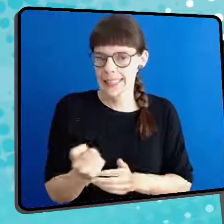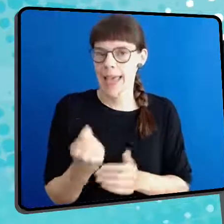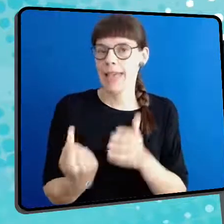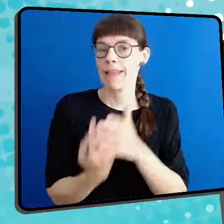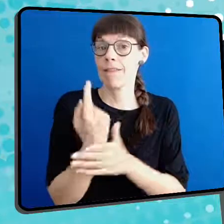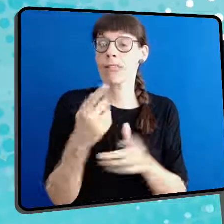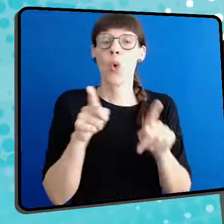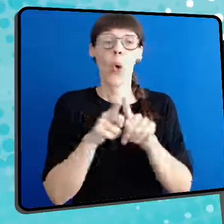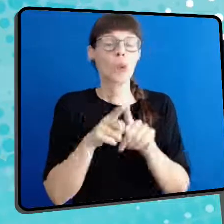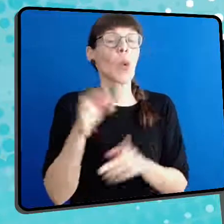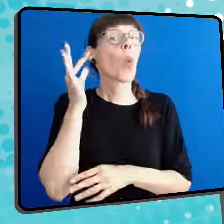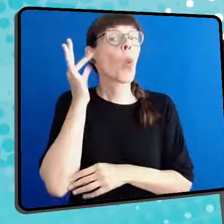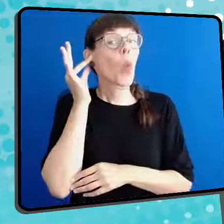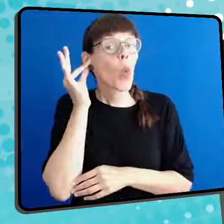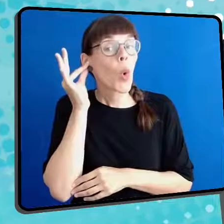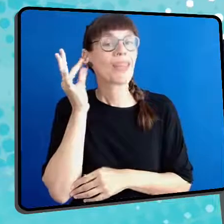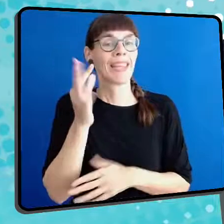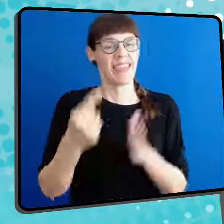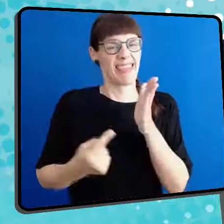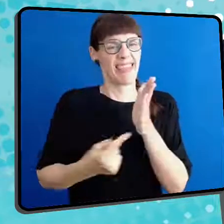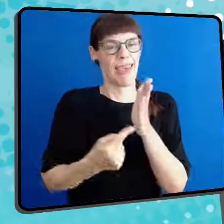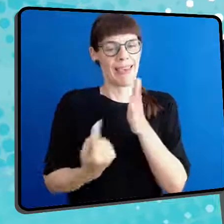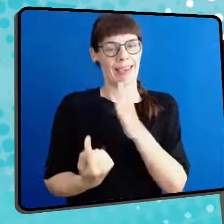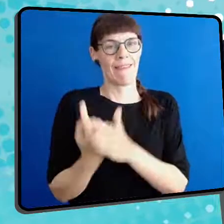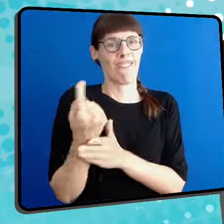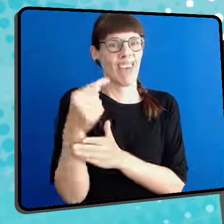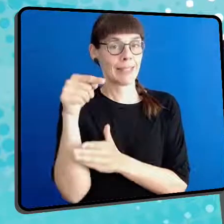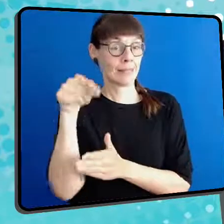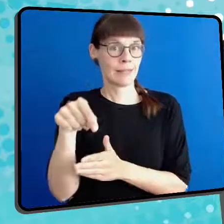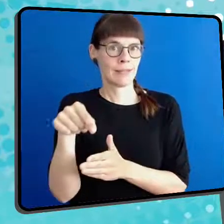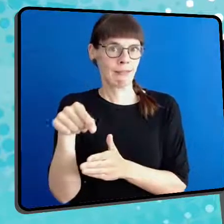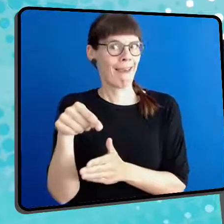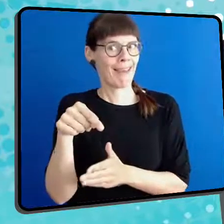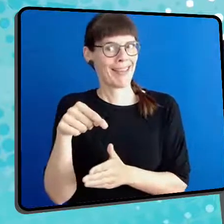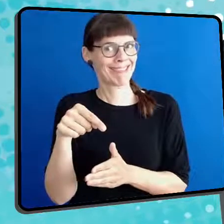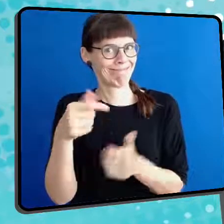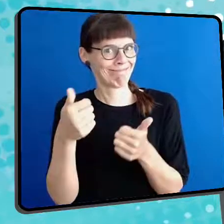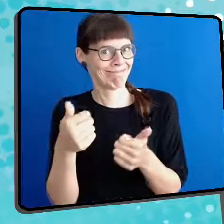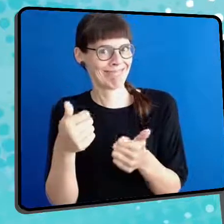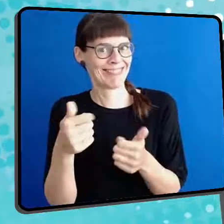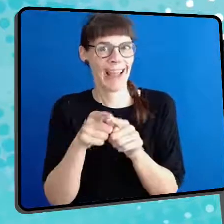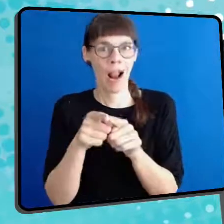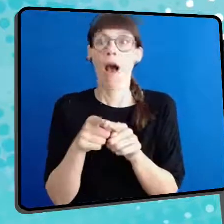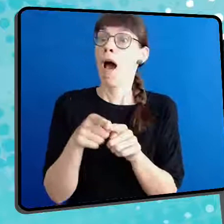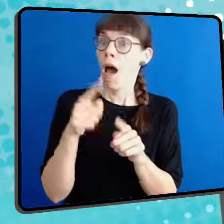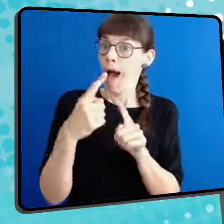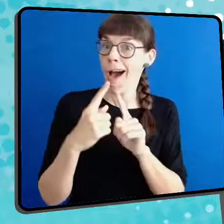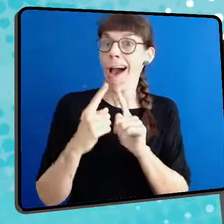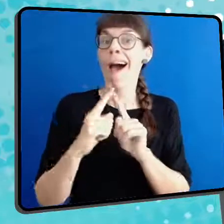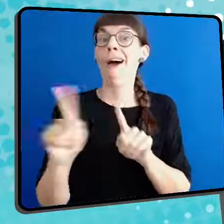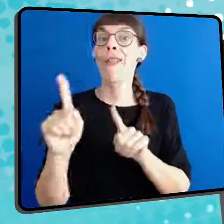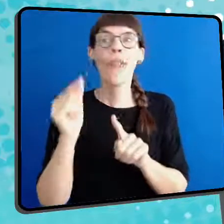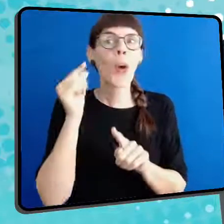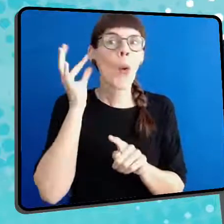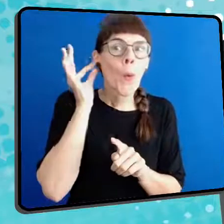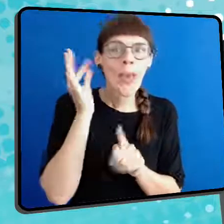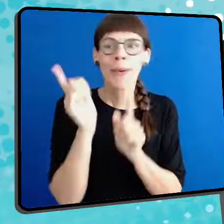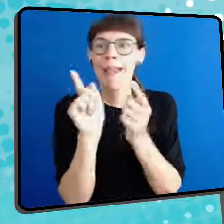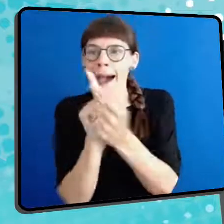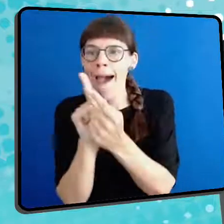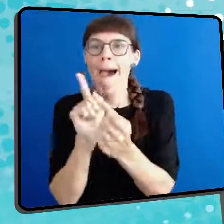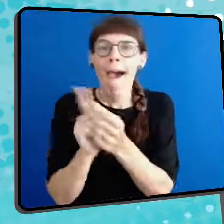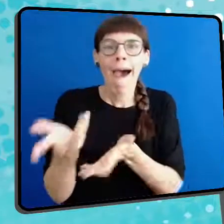enjoy attending, just to see like fellow women in this field. Because